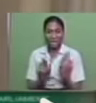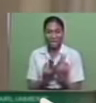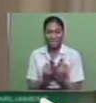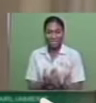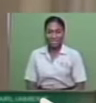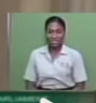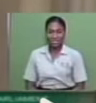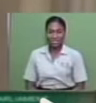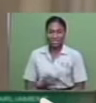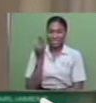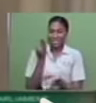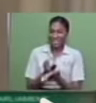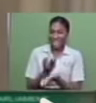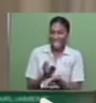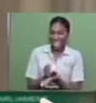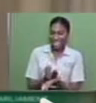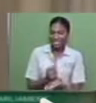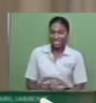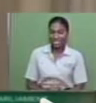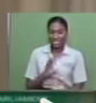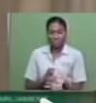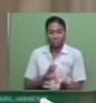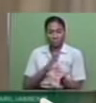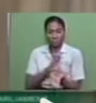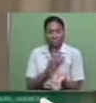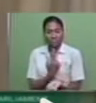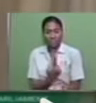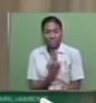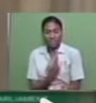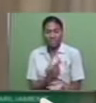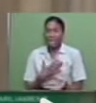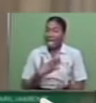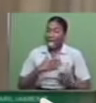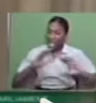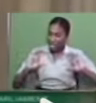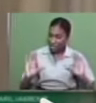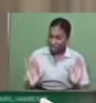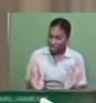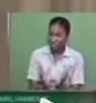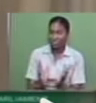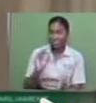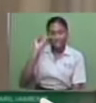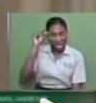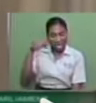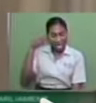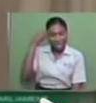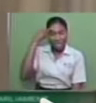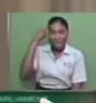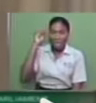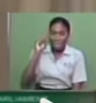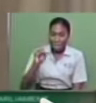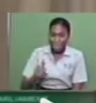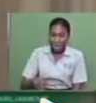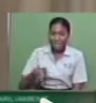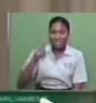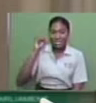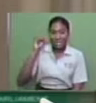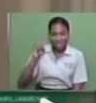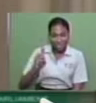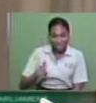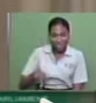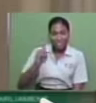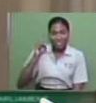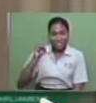financiers that these are going to? And I urge that government must fully proclaim and implement